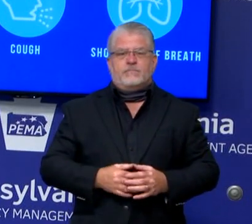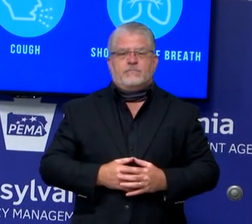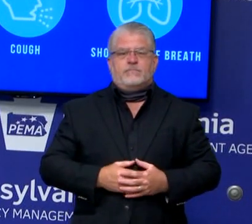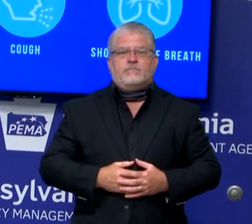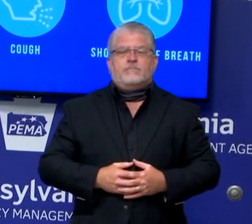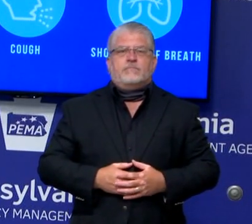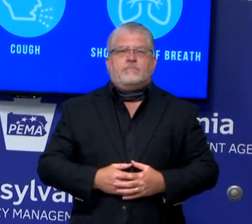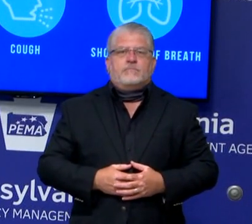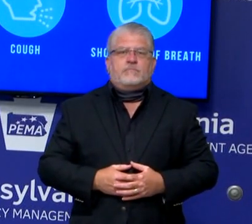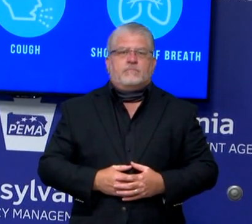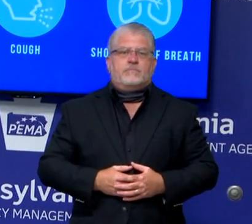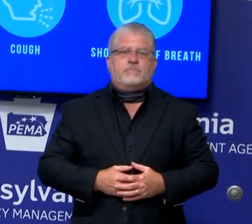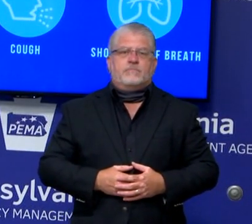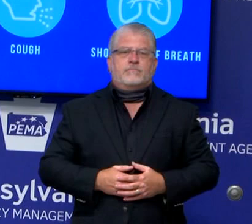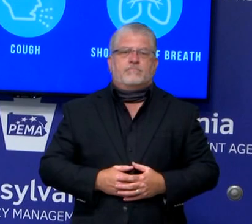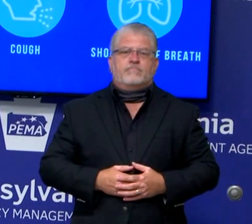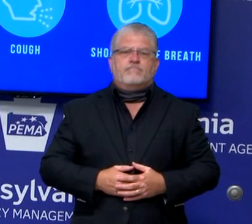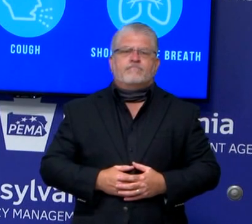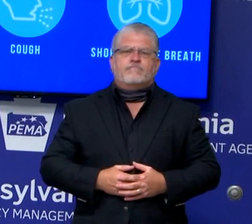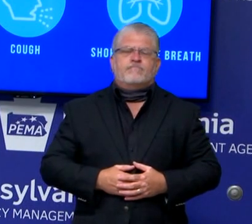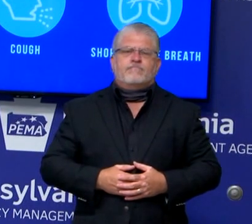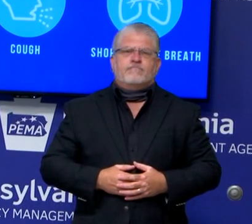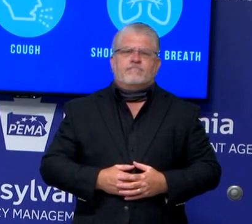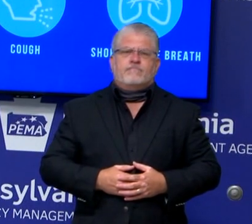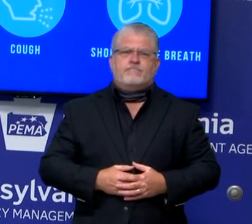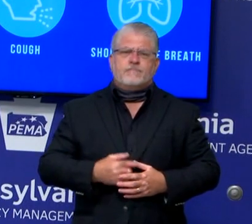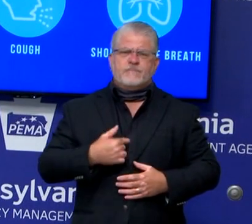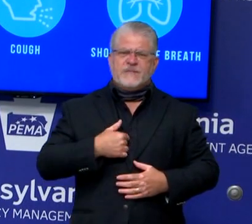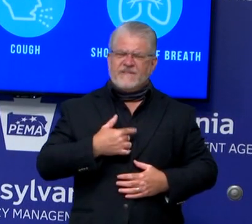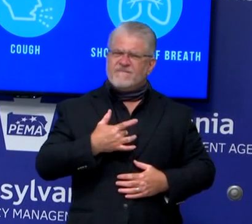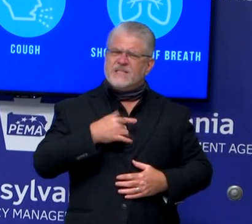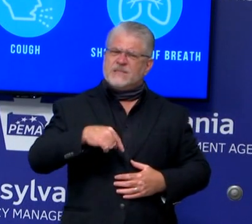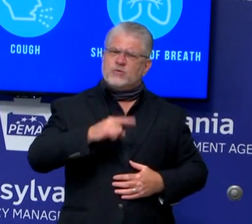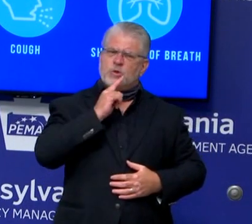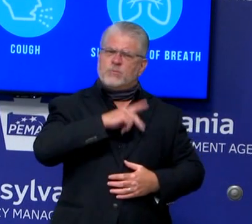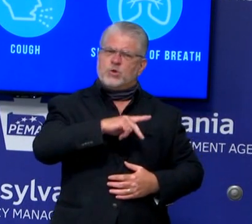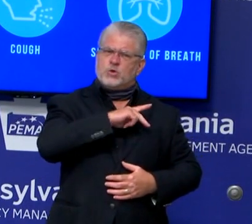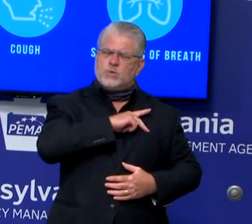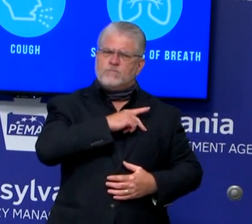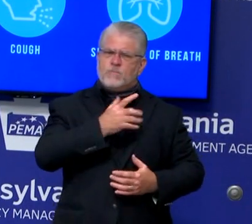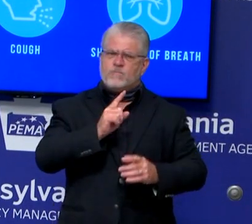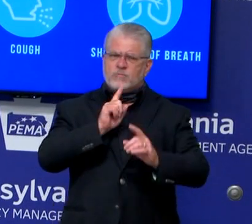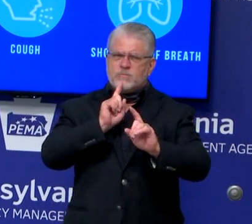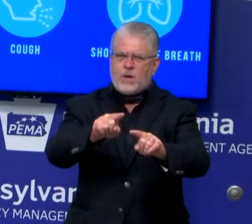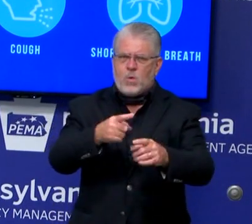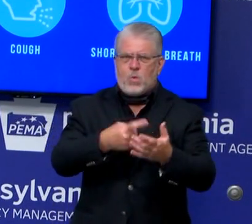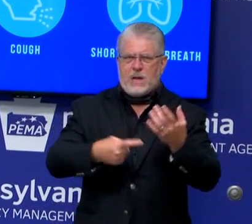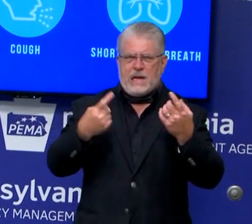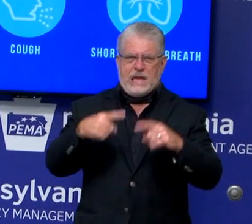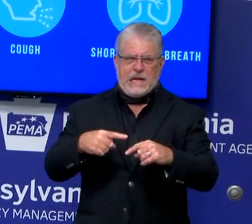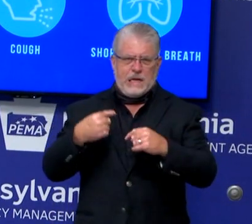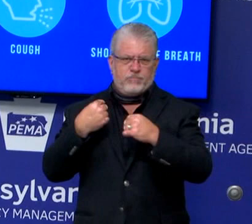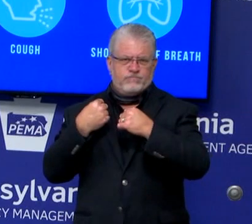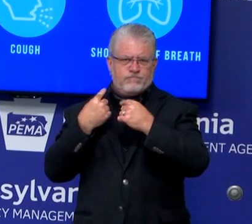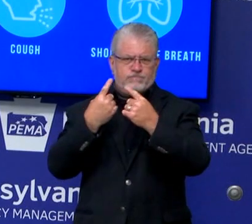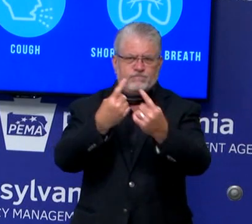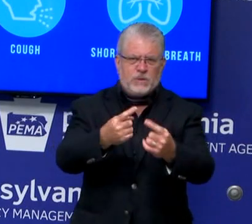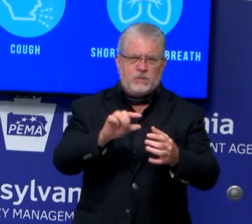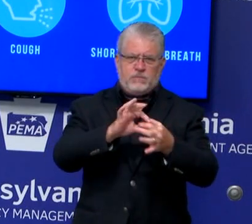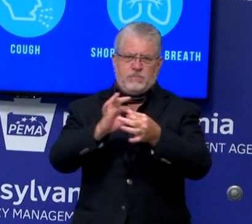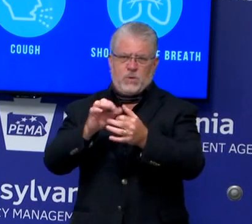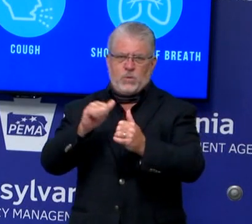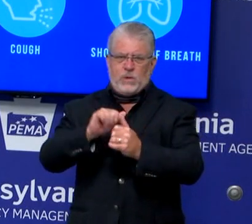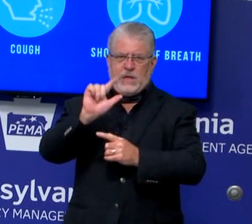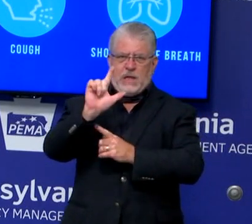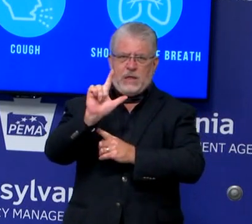I feel that I must personally respond to the multiple incidents of LGBTQ harassment and